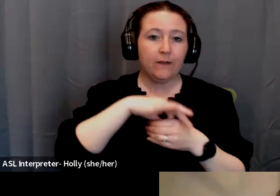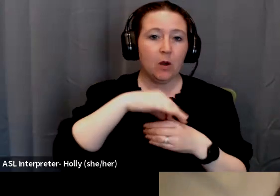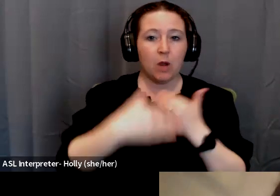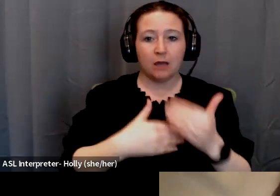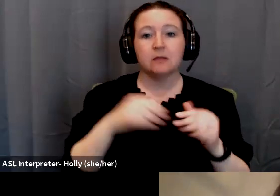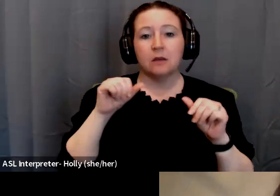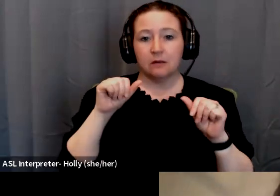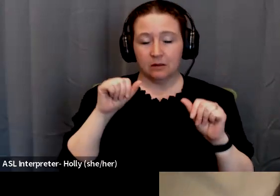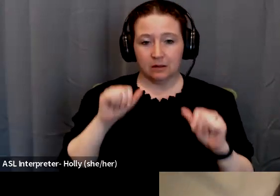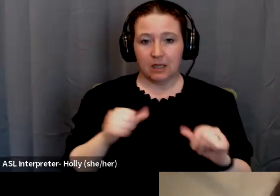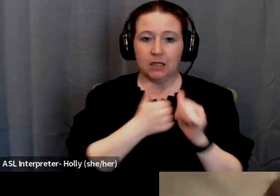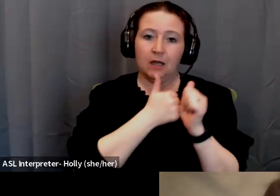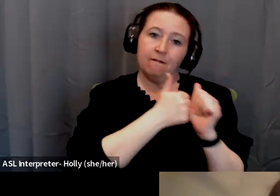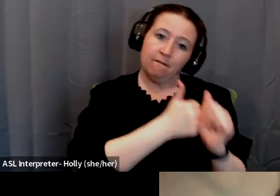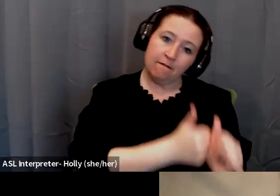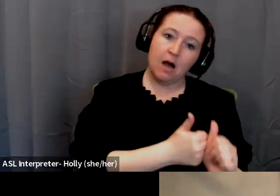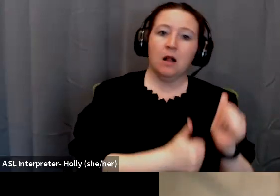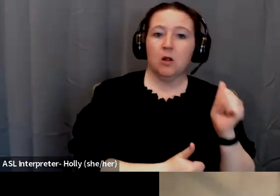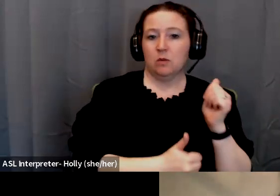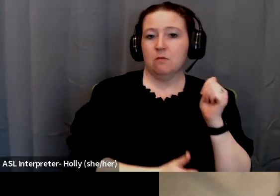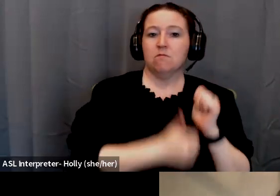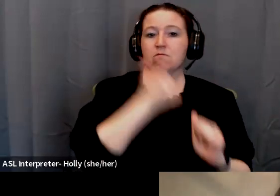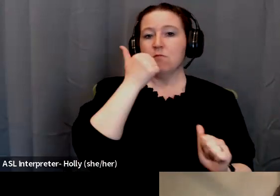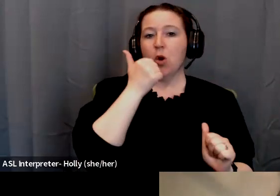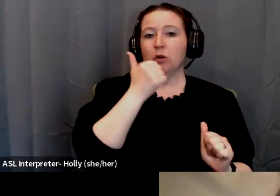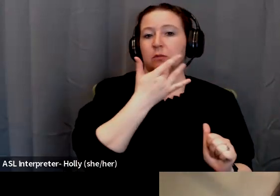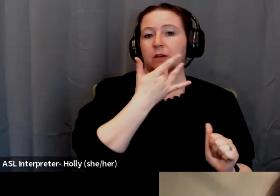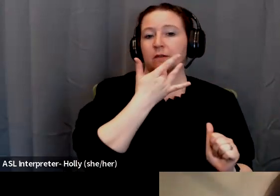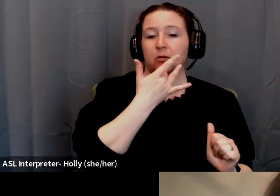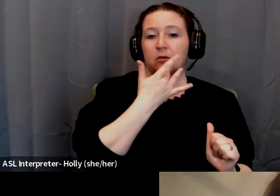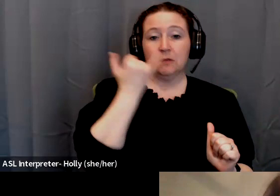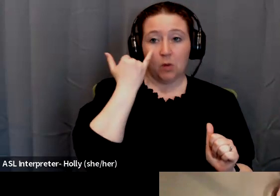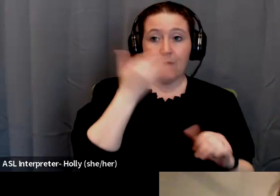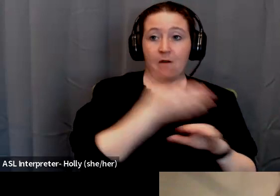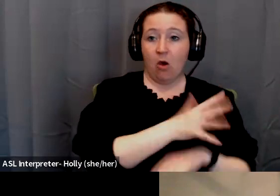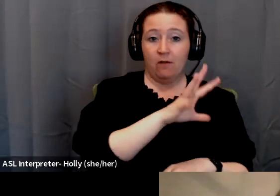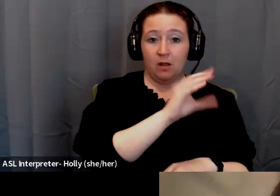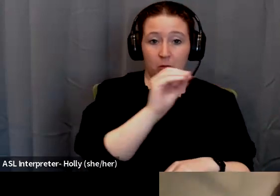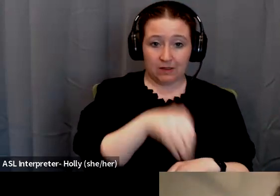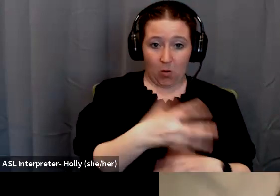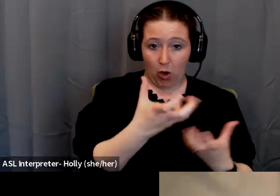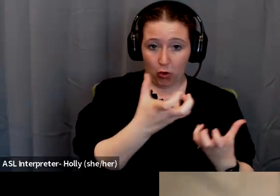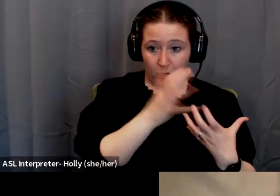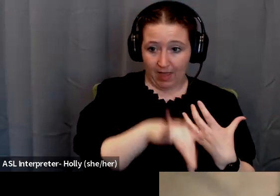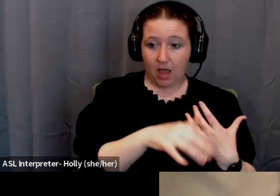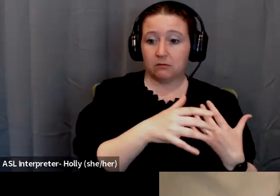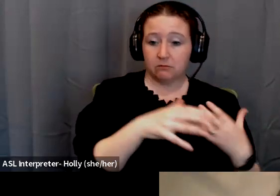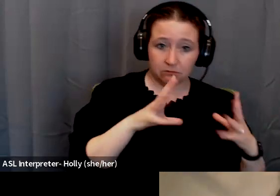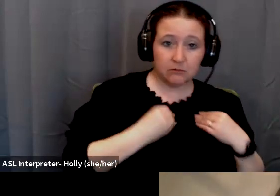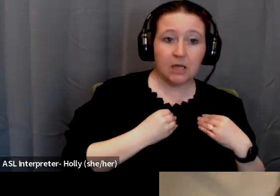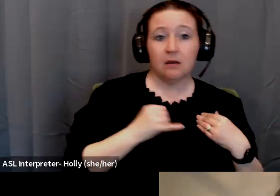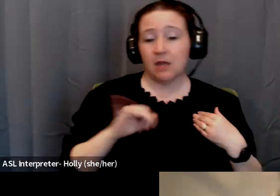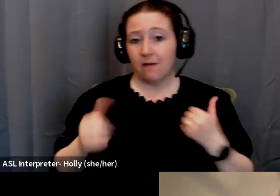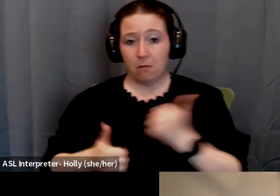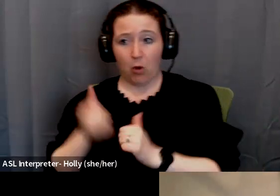from a majority rules point of view. If most of the people want to do something, then that's what you'll decide to do. If most of your people just decide that's